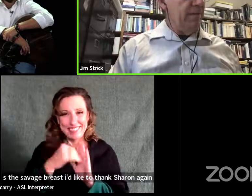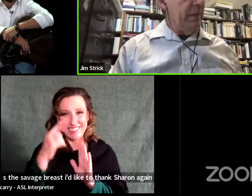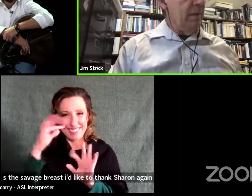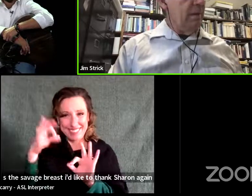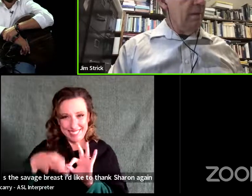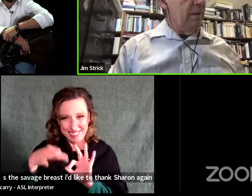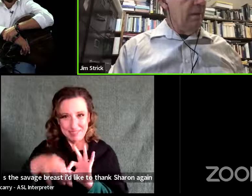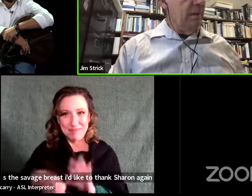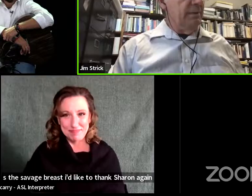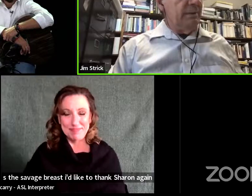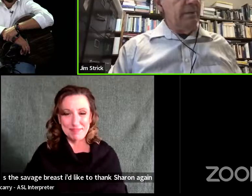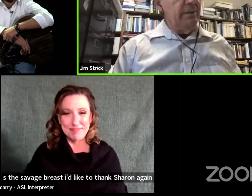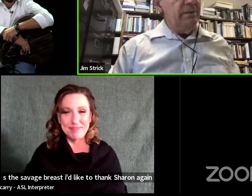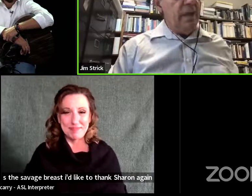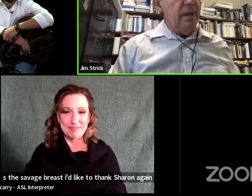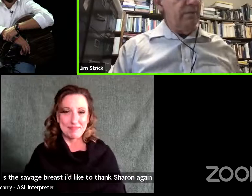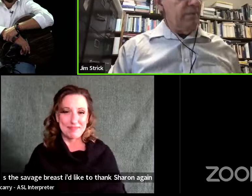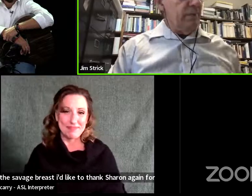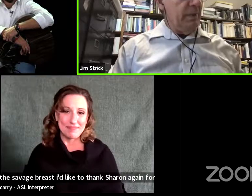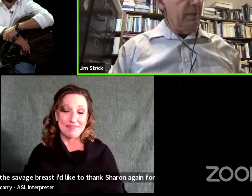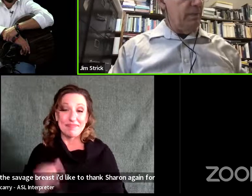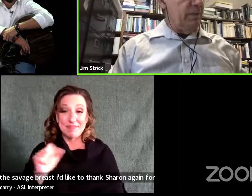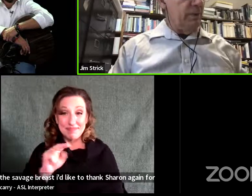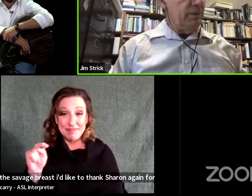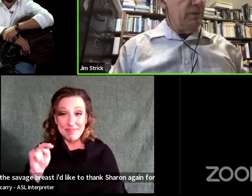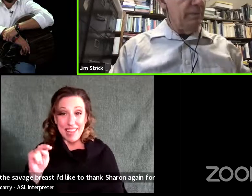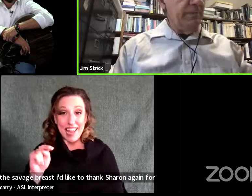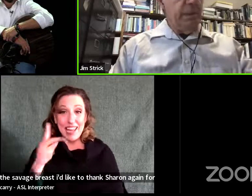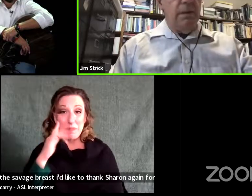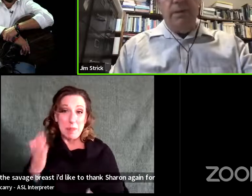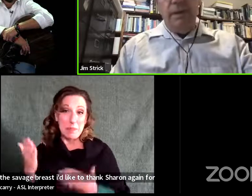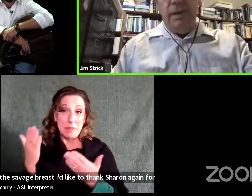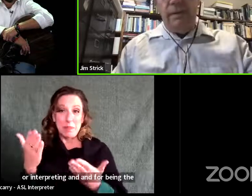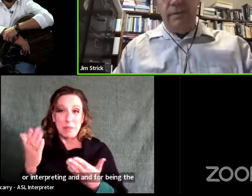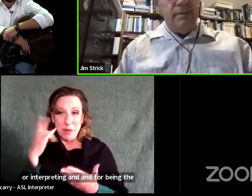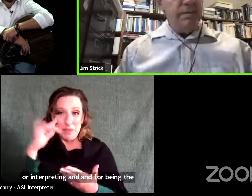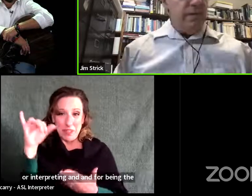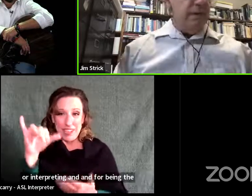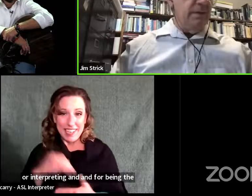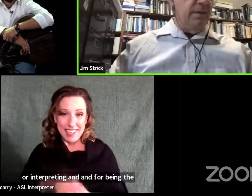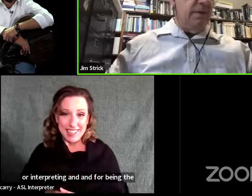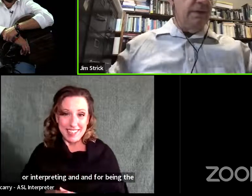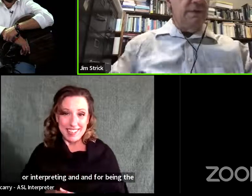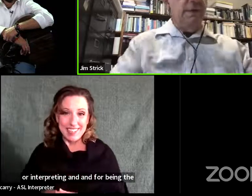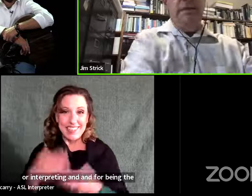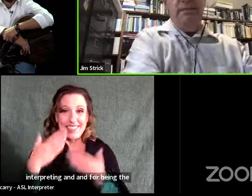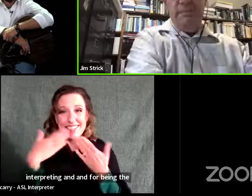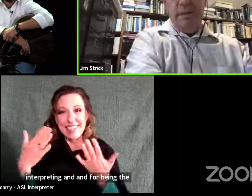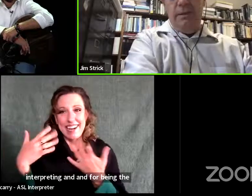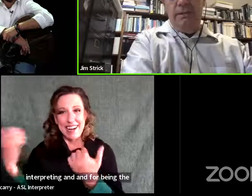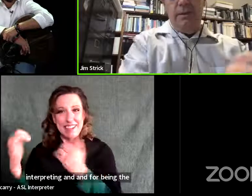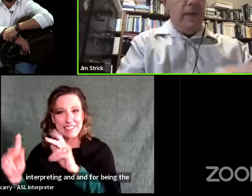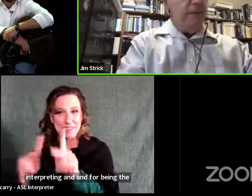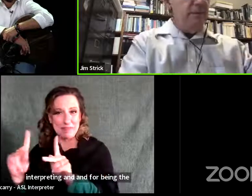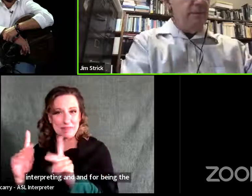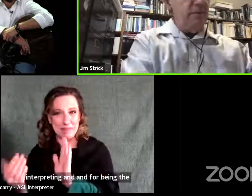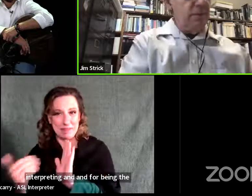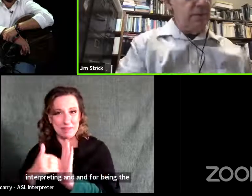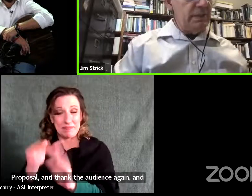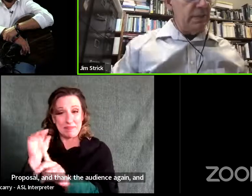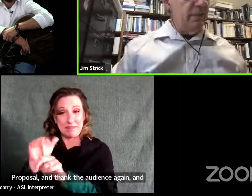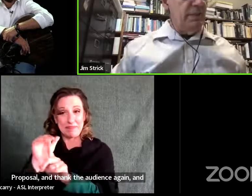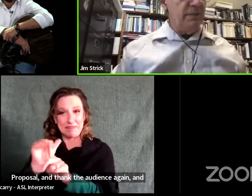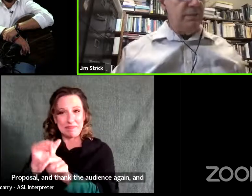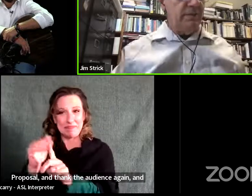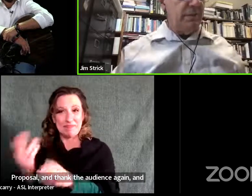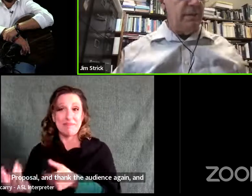interpreting, and Anne for being the proposer, and thank the audience again, and remind you to join